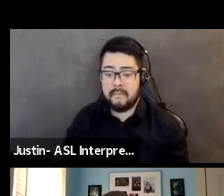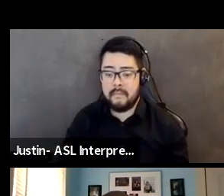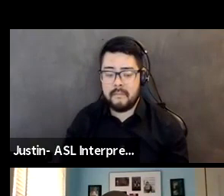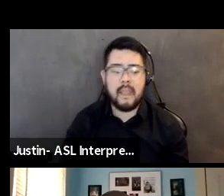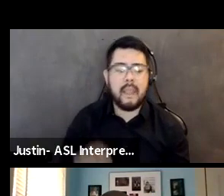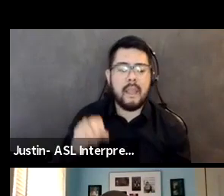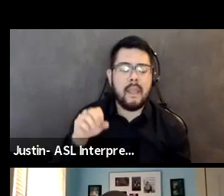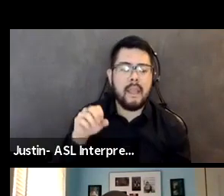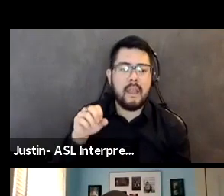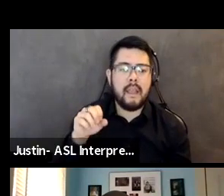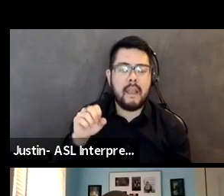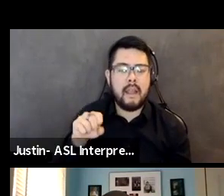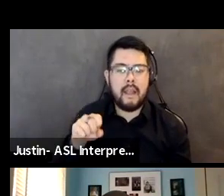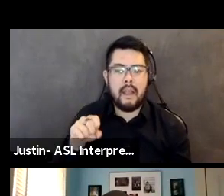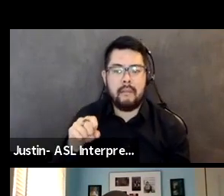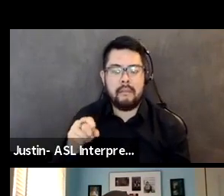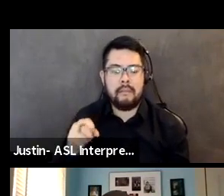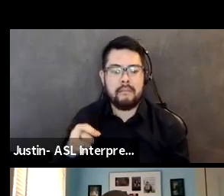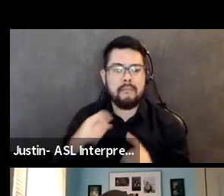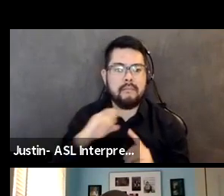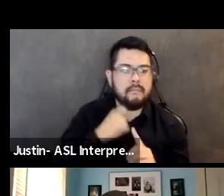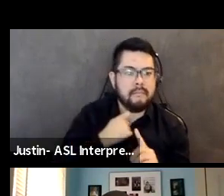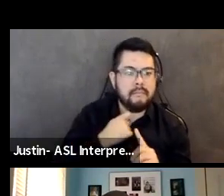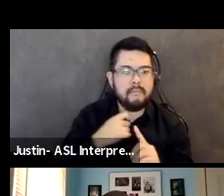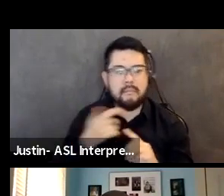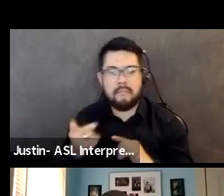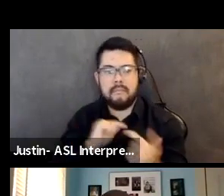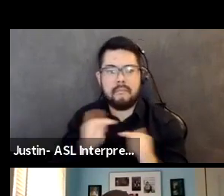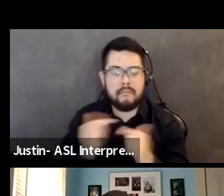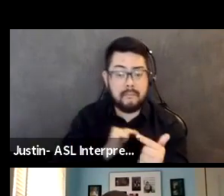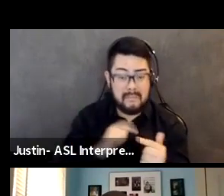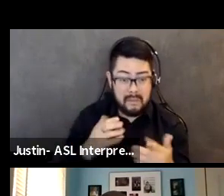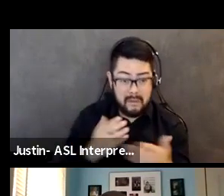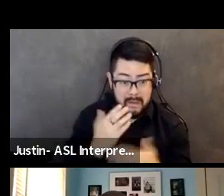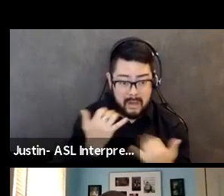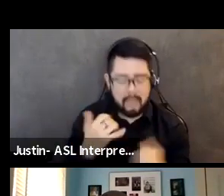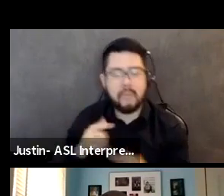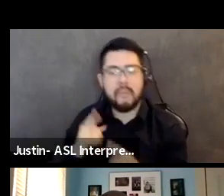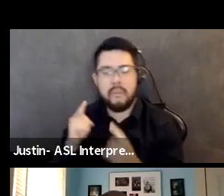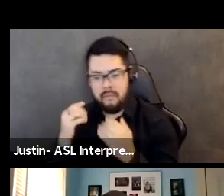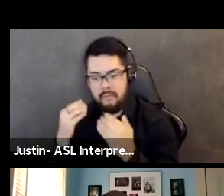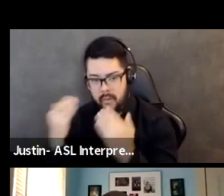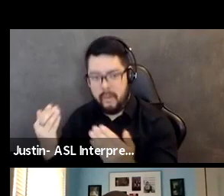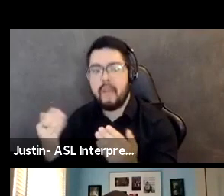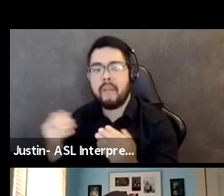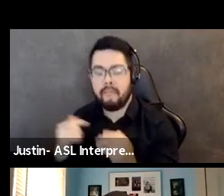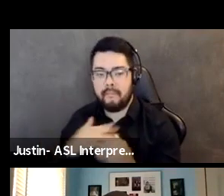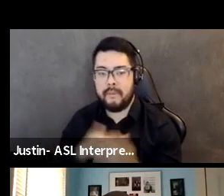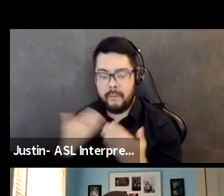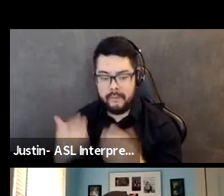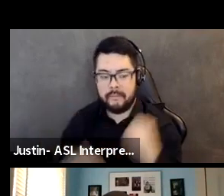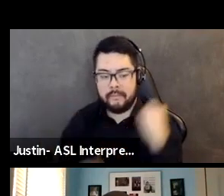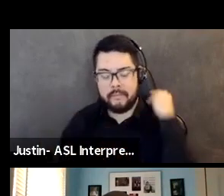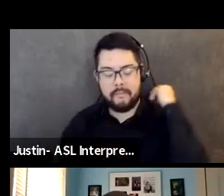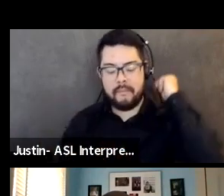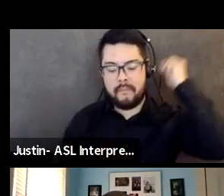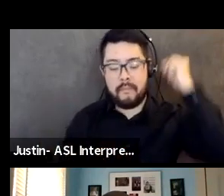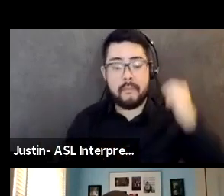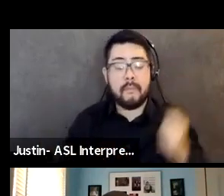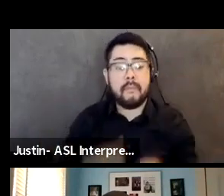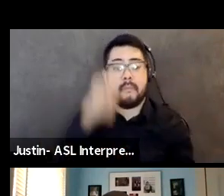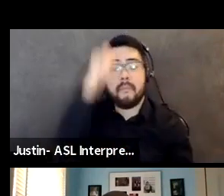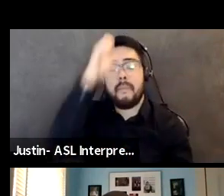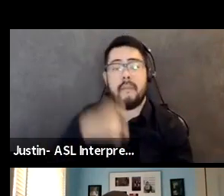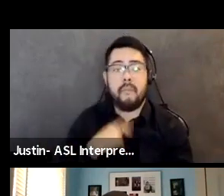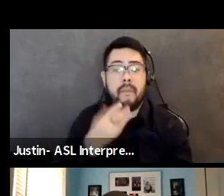yeah i keep i keep being muted and unneeded are we okay now you are set thank you so much please proceed thank you yep thank